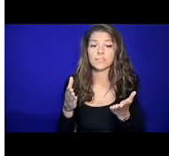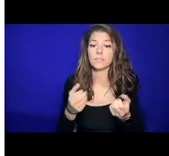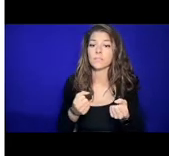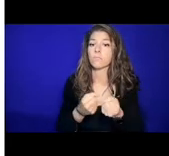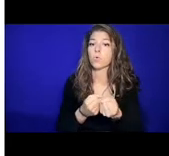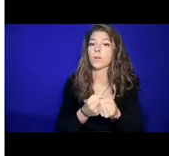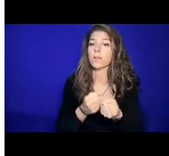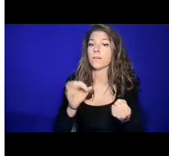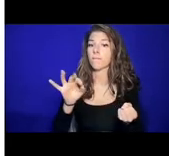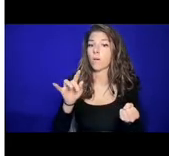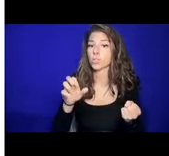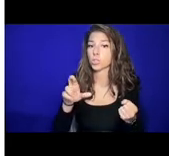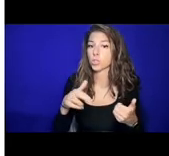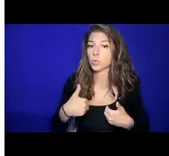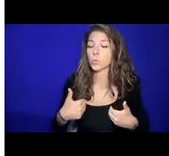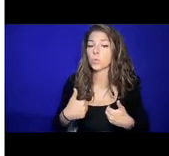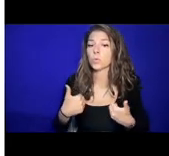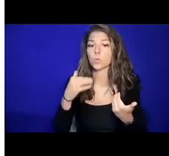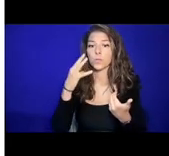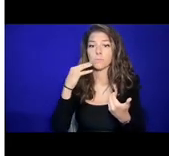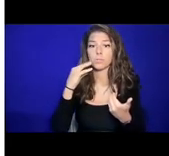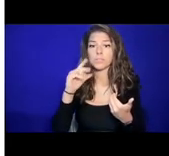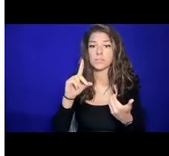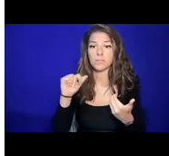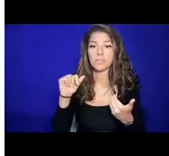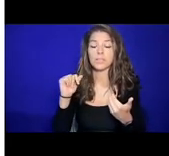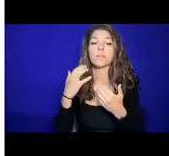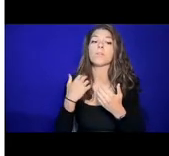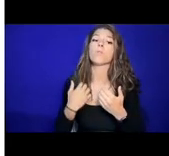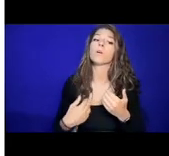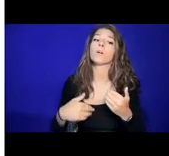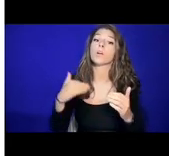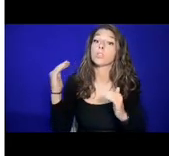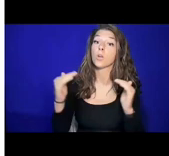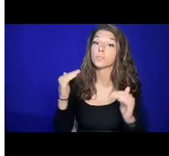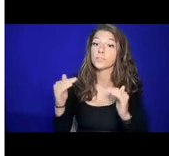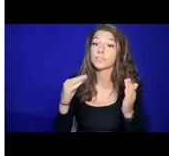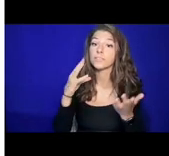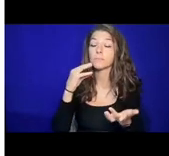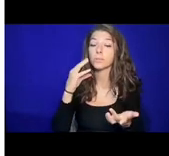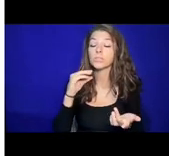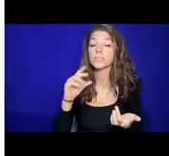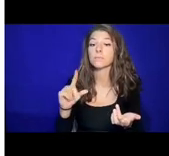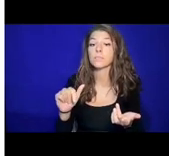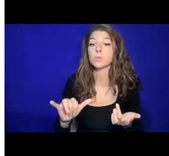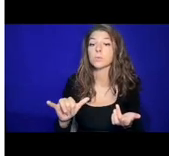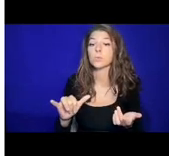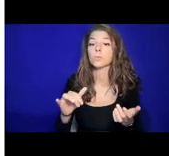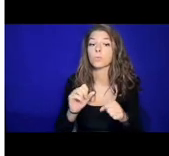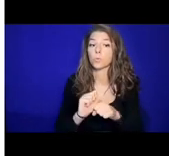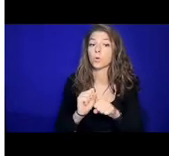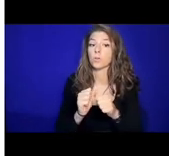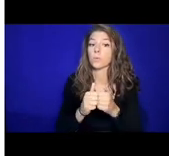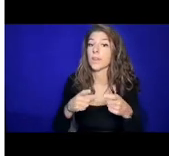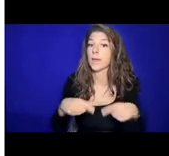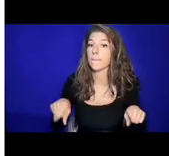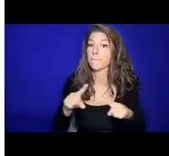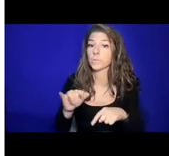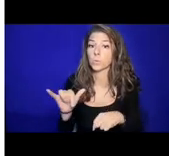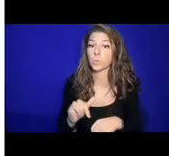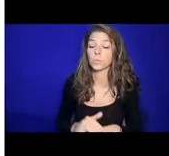supporting foster youth who experience disabilities, or even adults that experience disabilities. We're working with them as